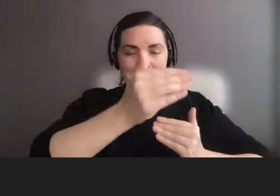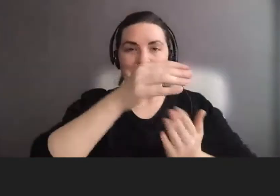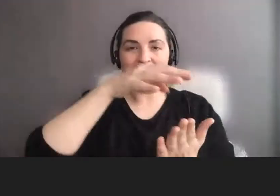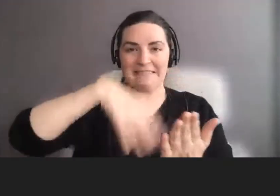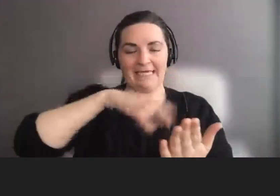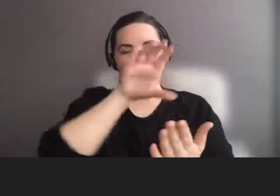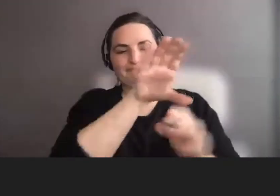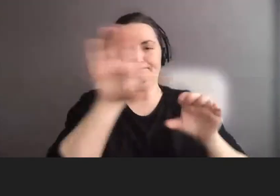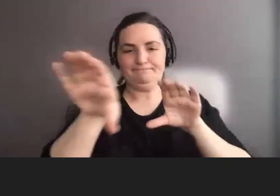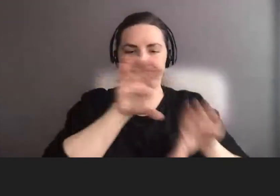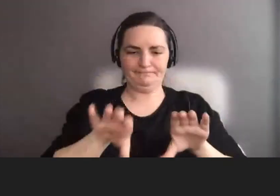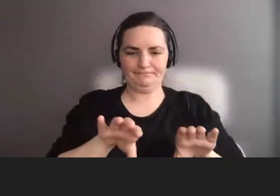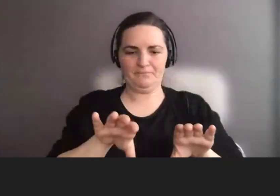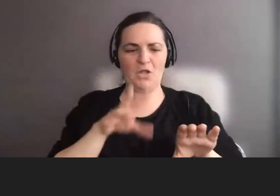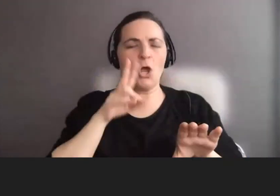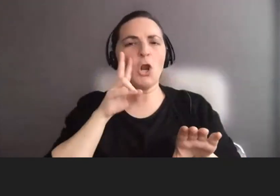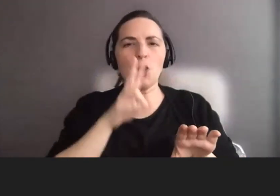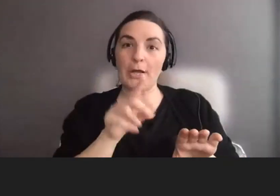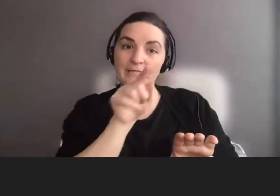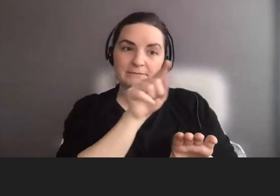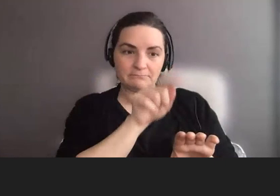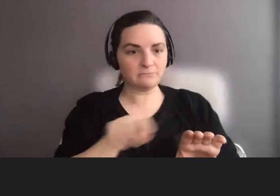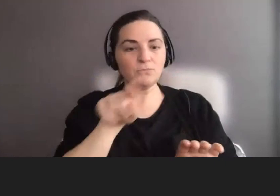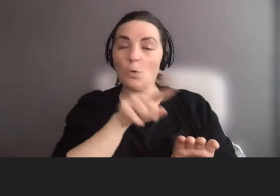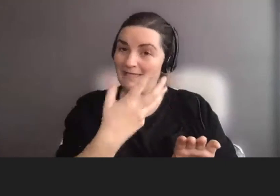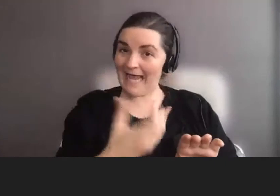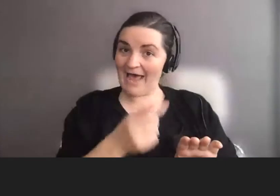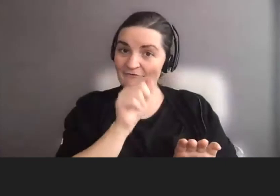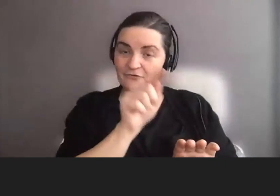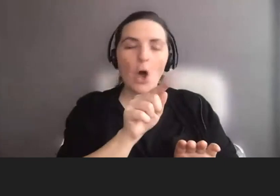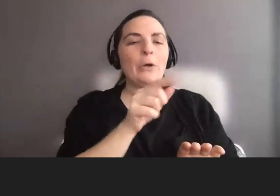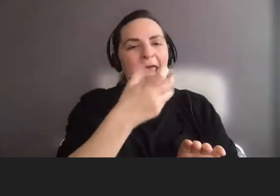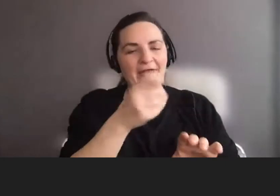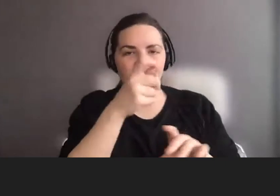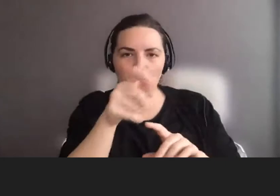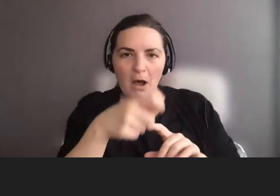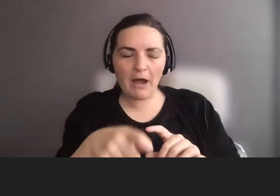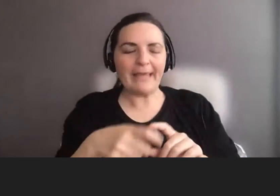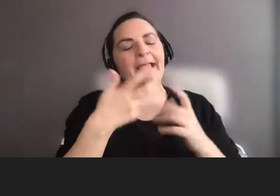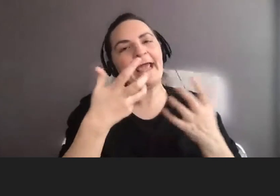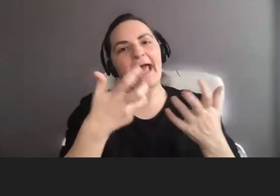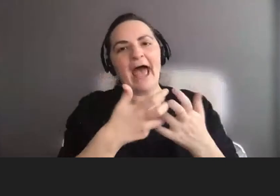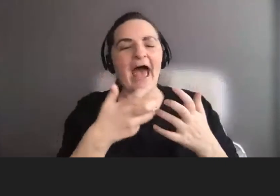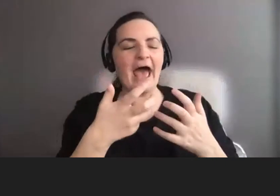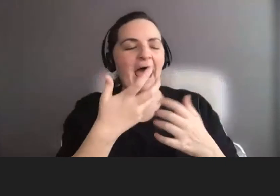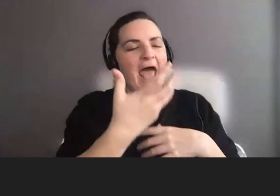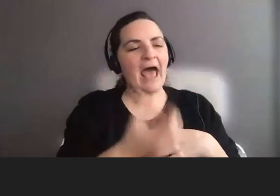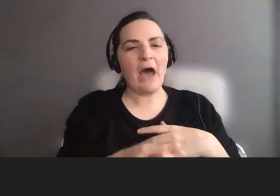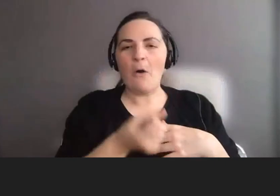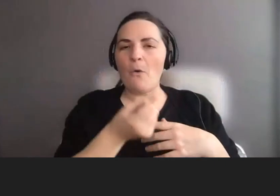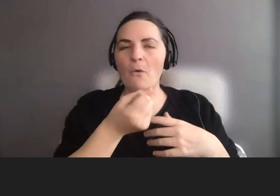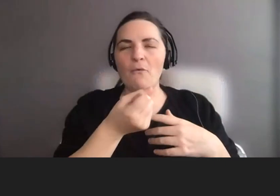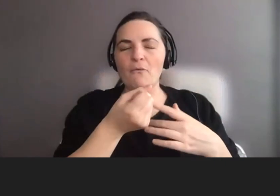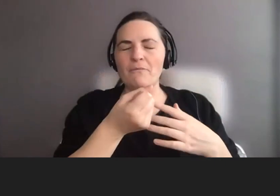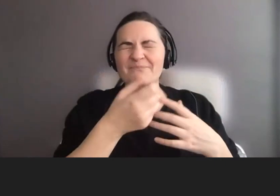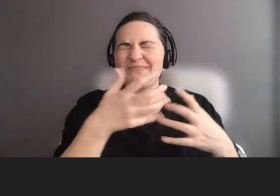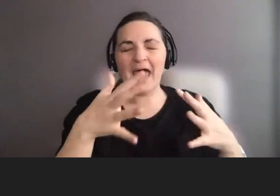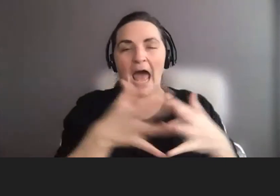there? What could the teacher have done in addition to have provided this learner